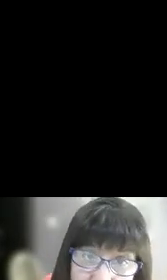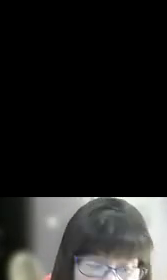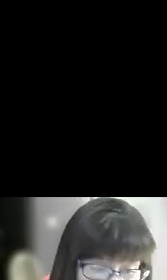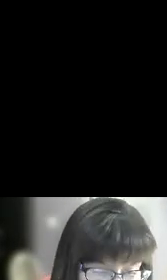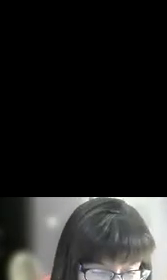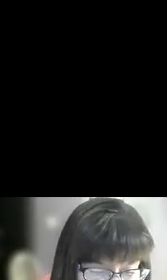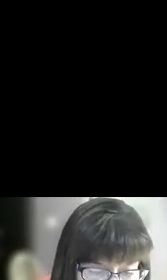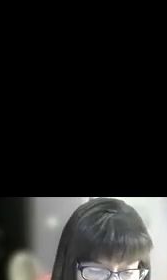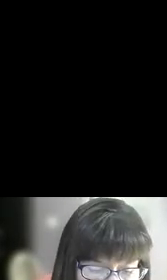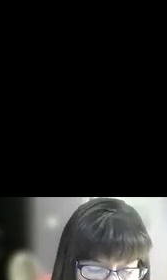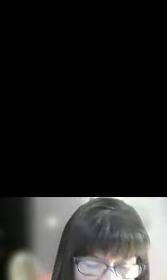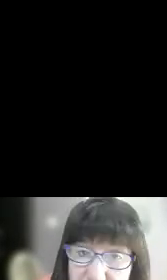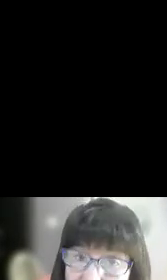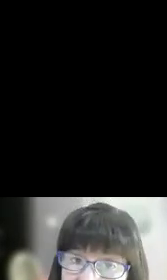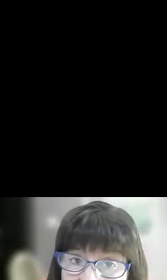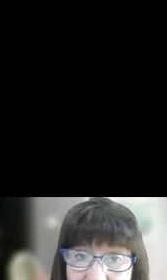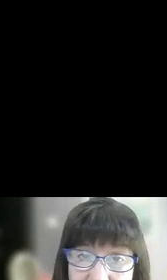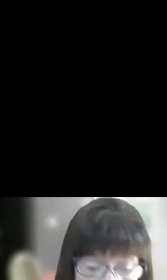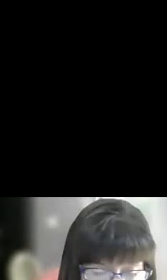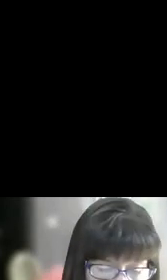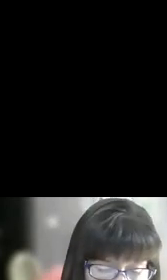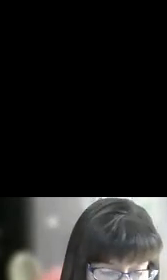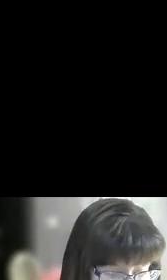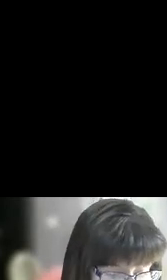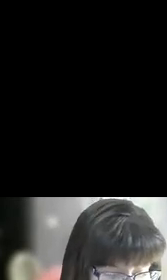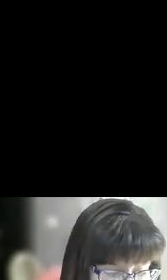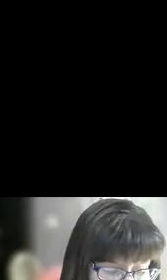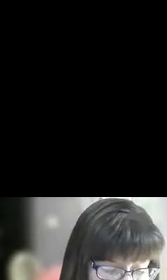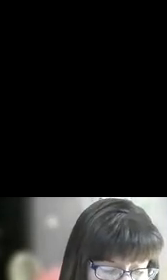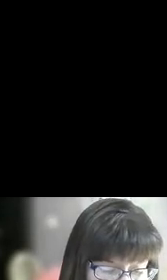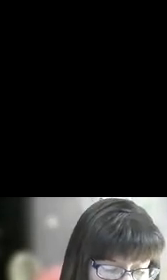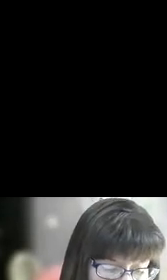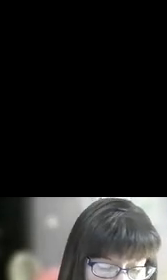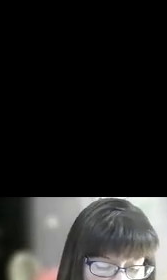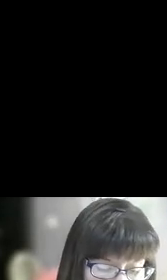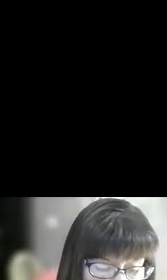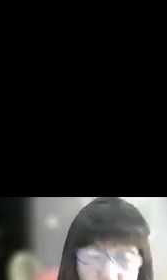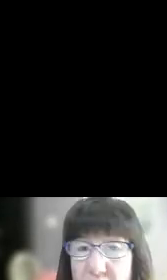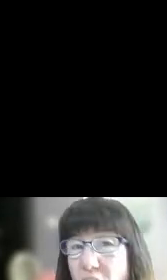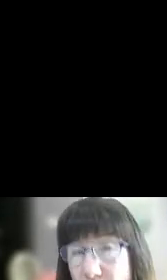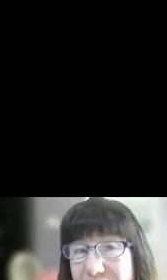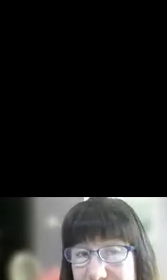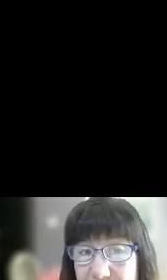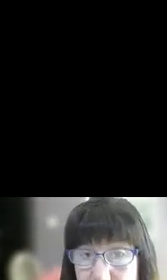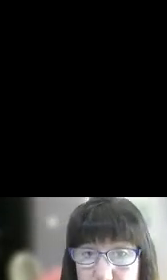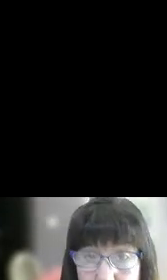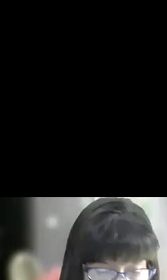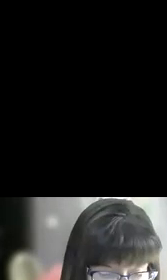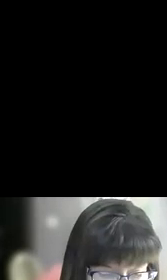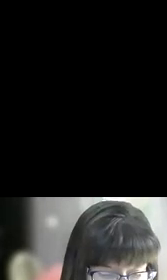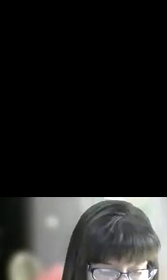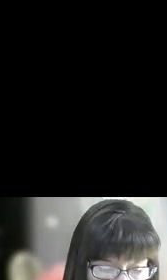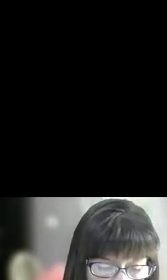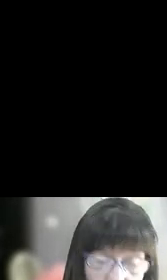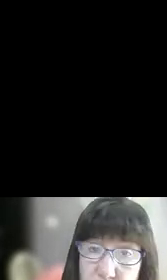of special interactive lectures from various faculties throughout prep week to help give you an idea of what online lectures will be